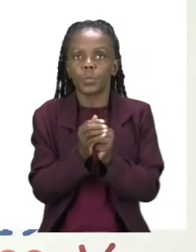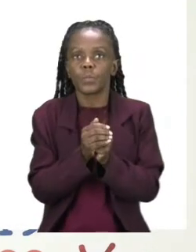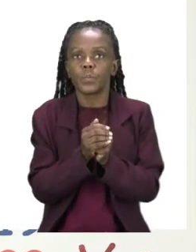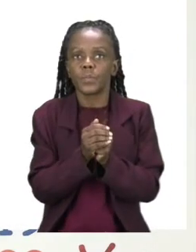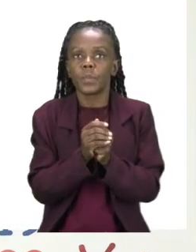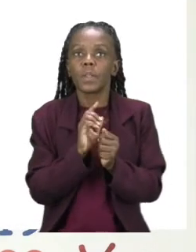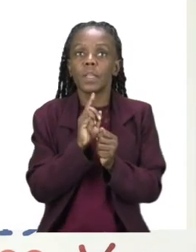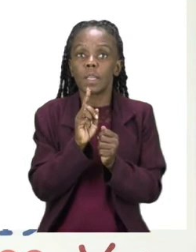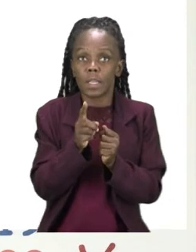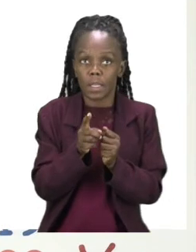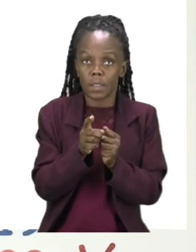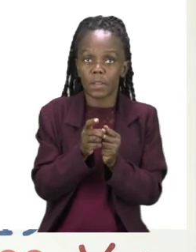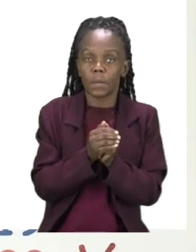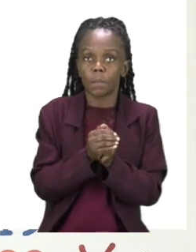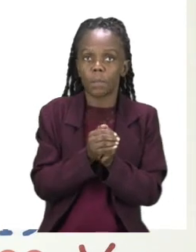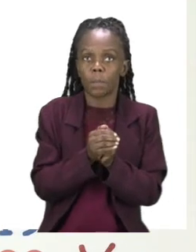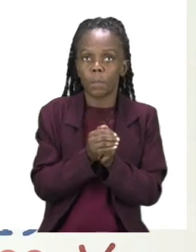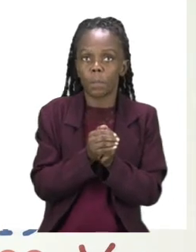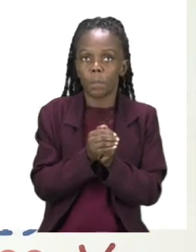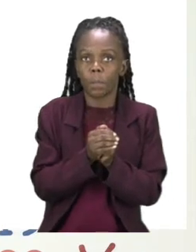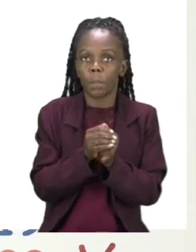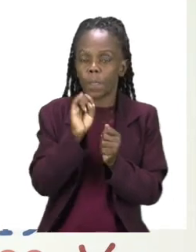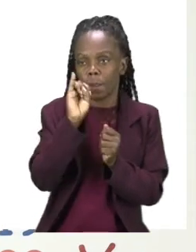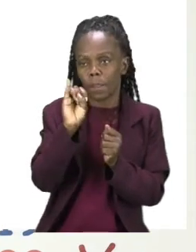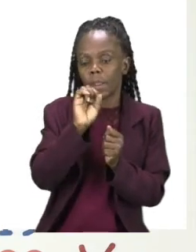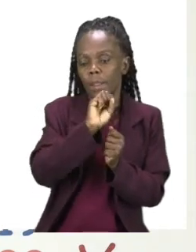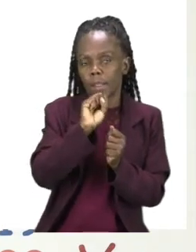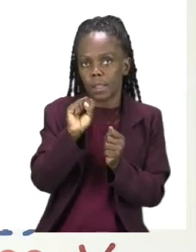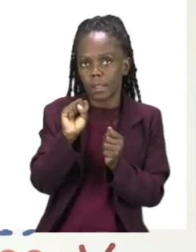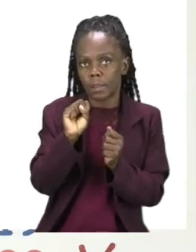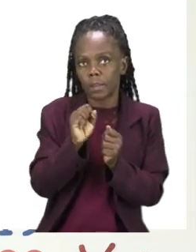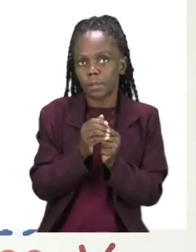is, are we still together?